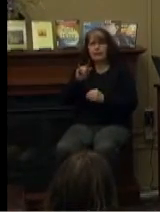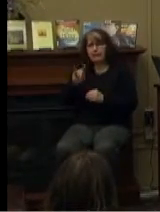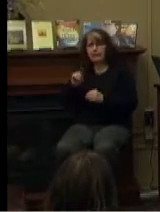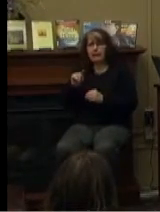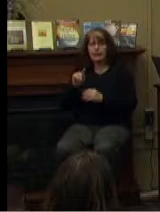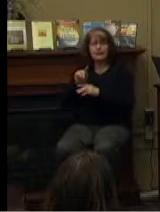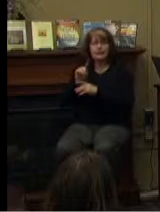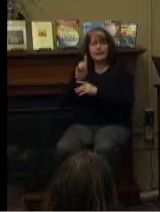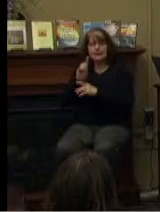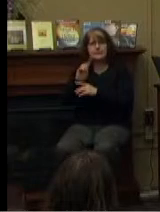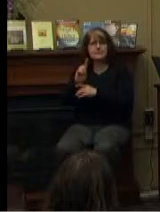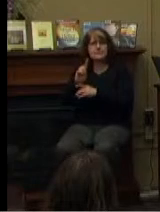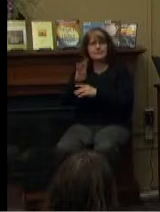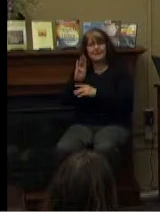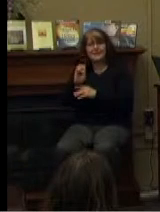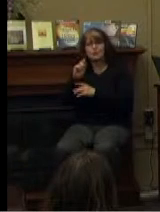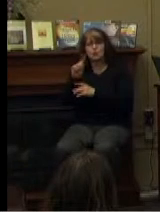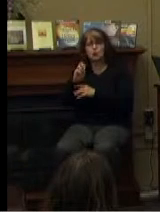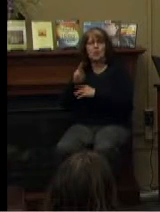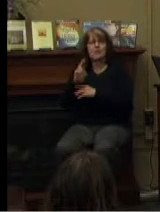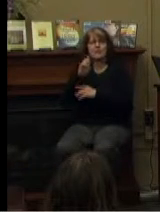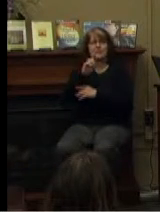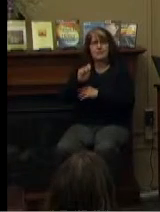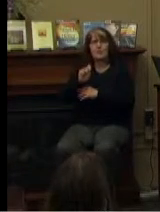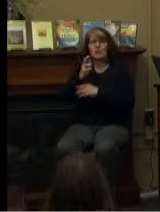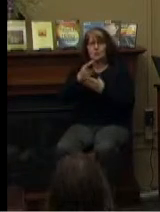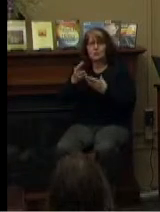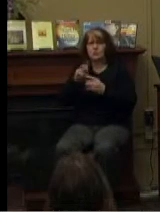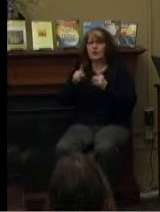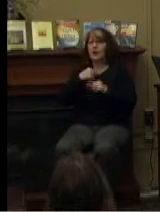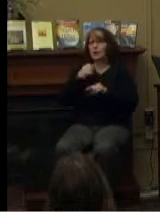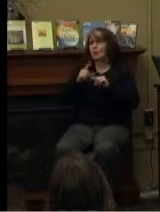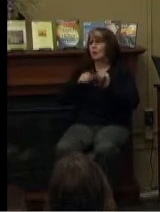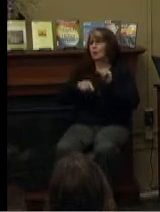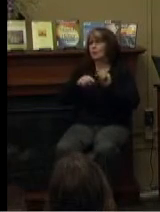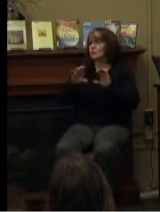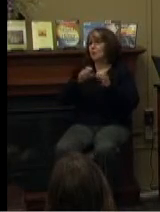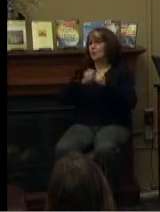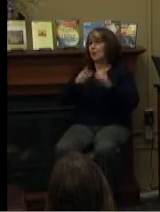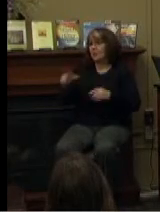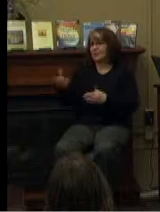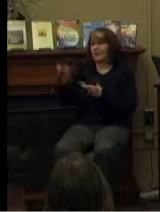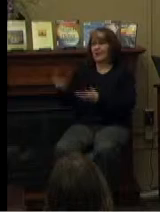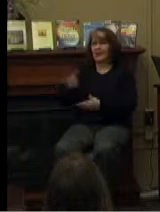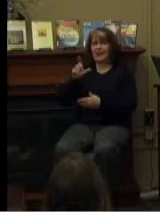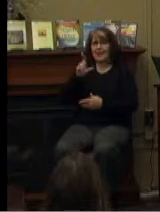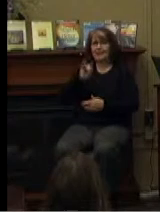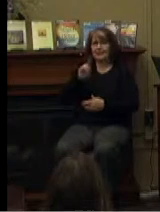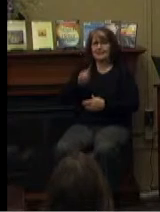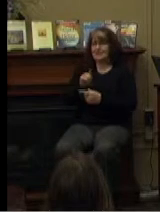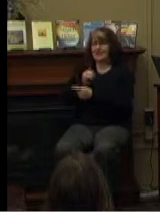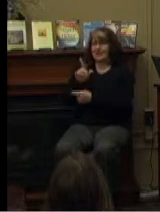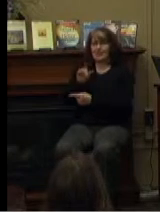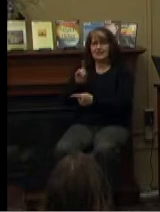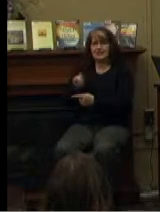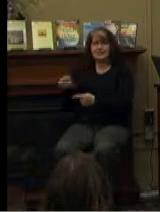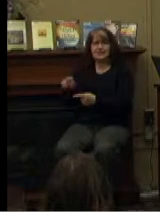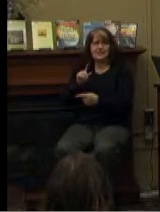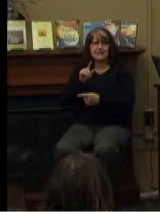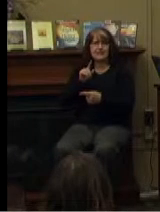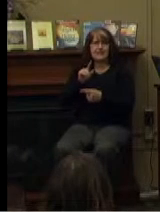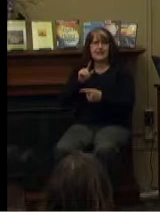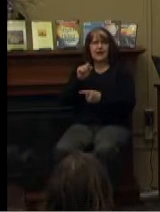but I couldn't do what I do without Liz, who is, and you can wave everybody, Liz. Liz is the accommodations coordinator. So